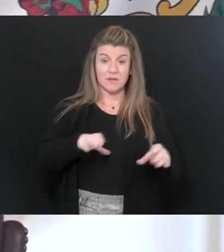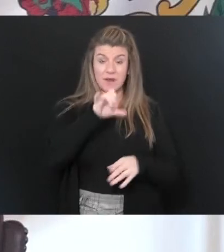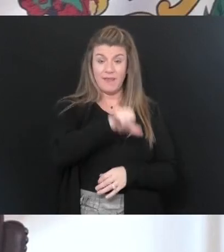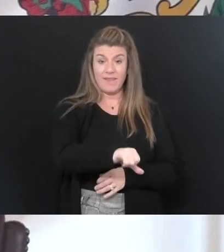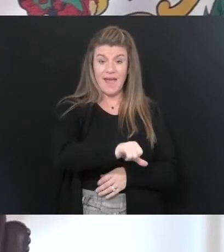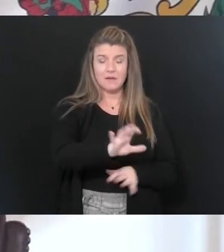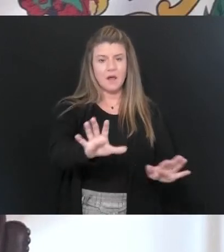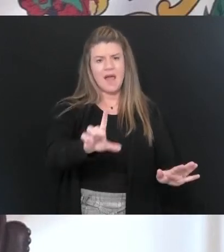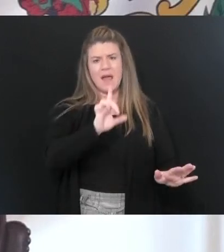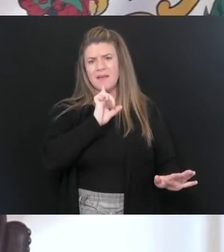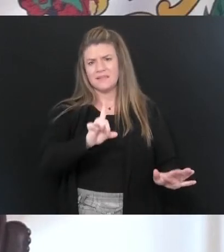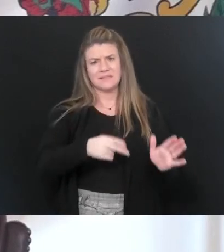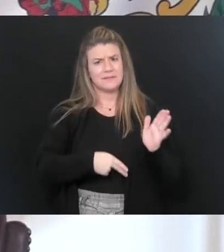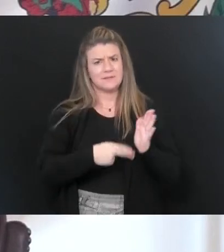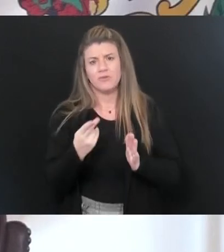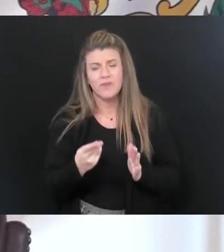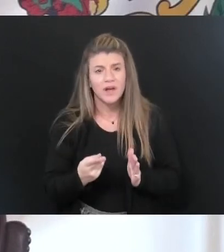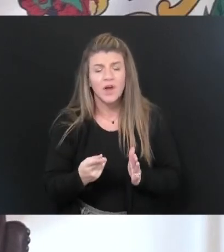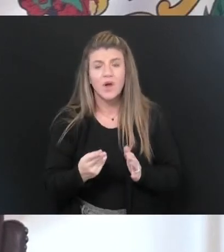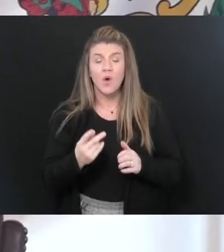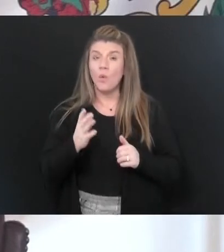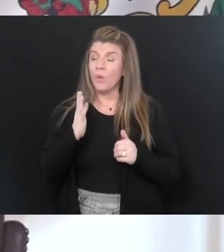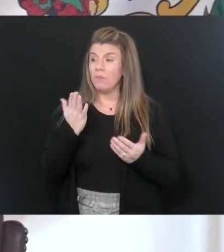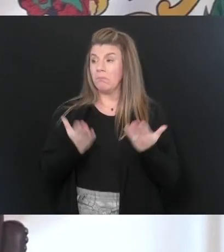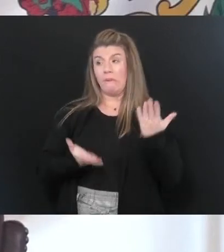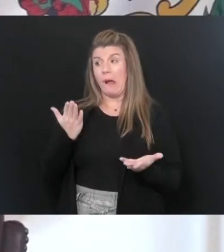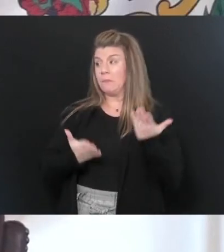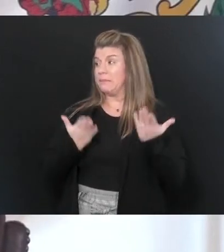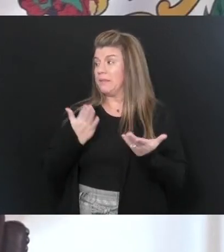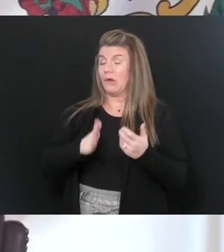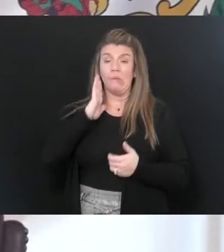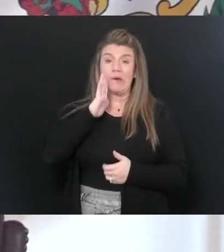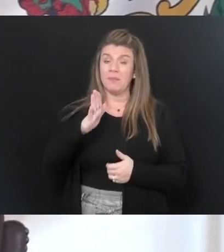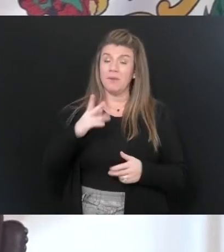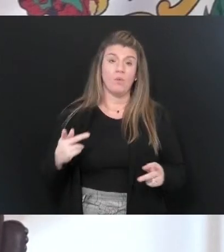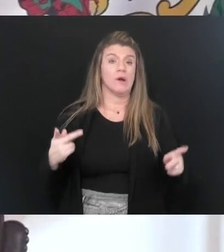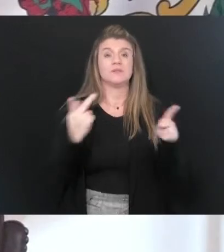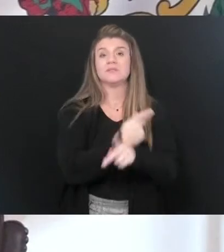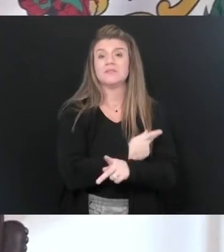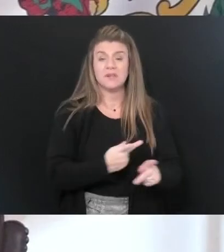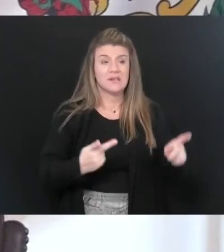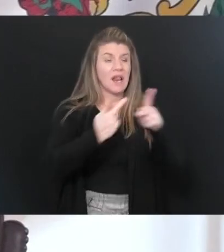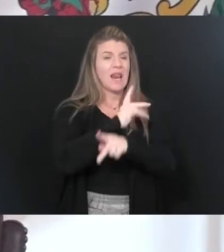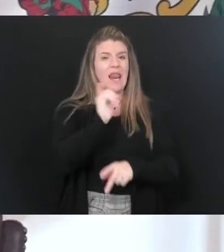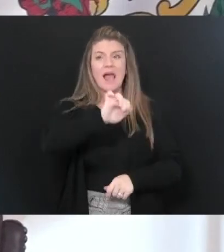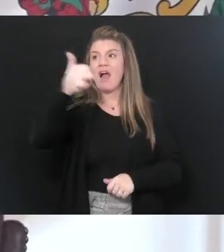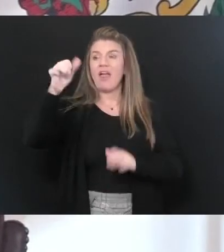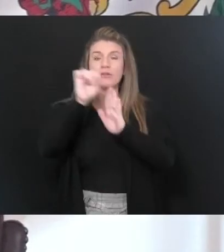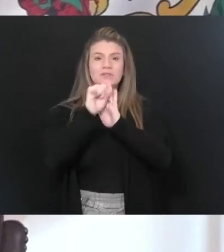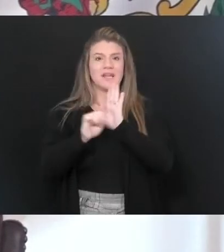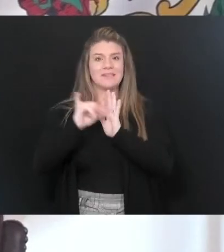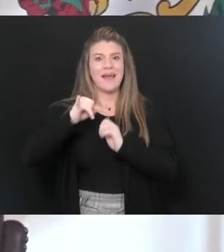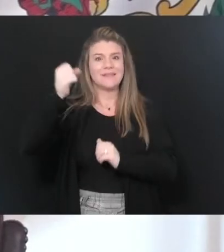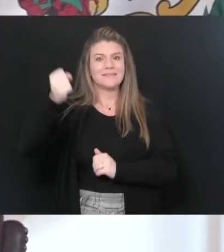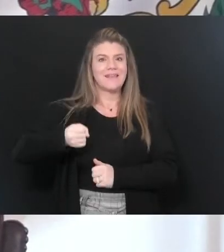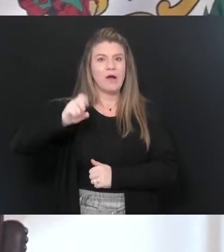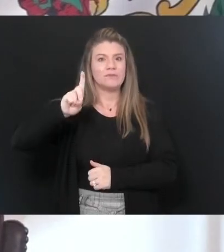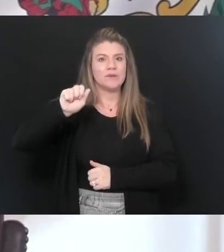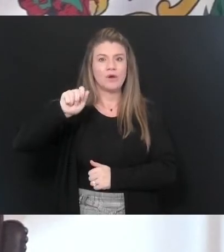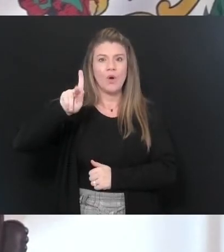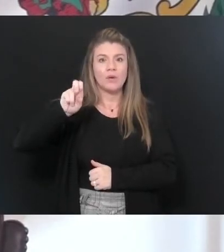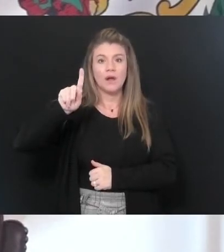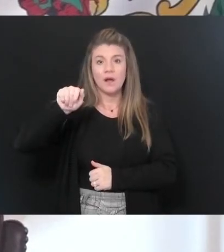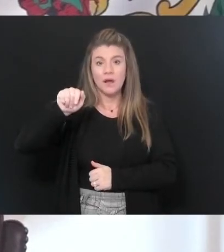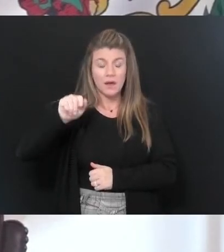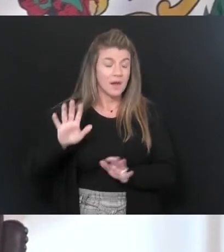great goodness alive, we'd have probably been South Dakota and then some. You know,